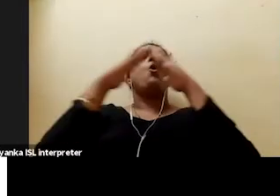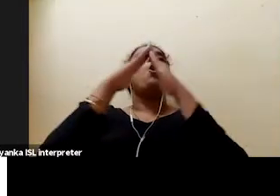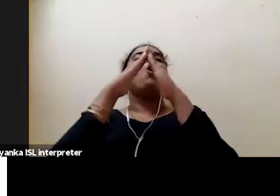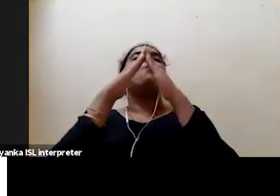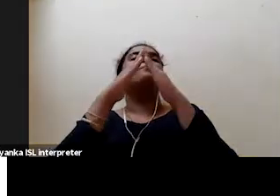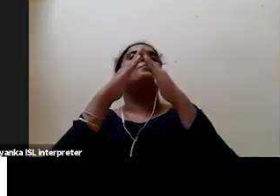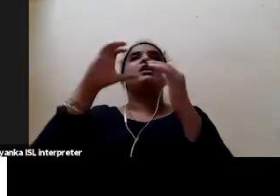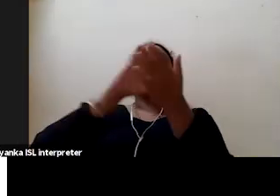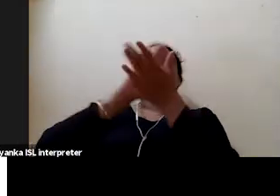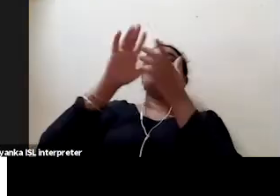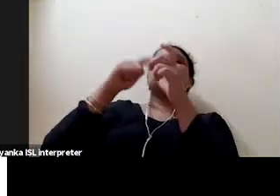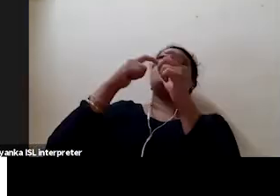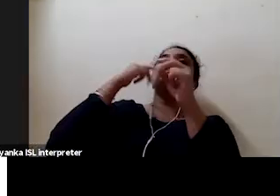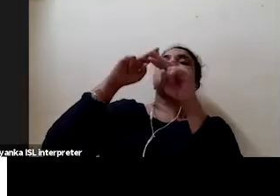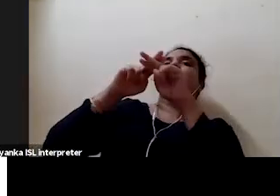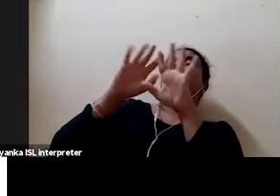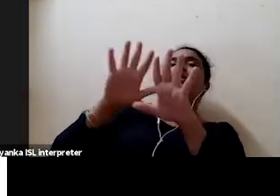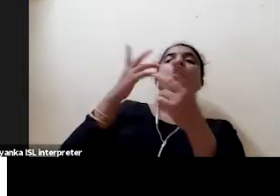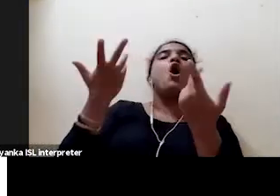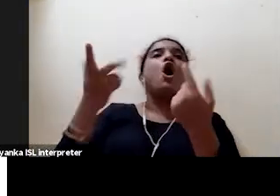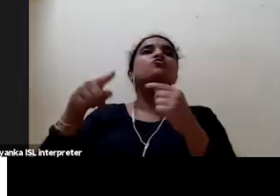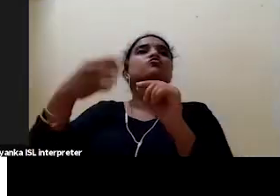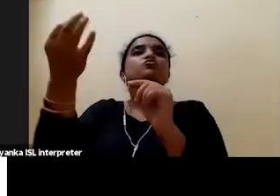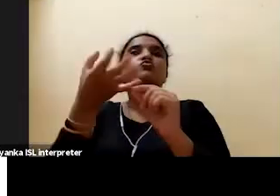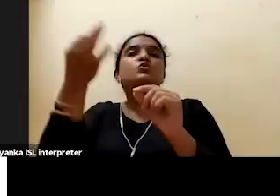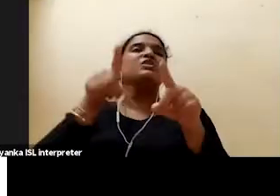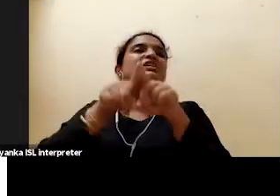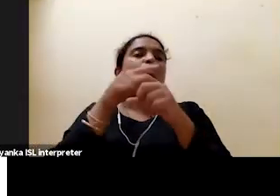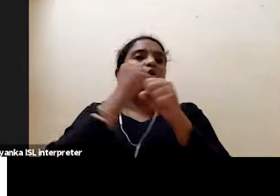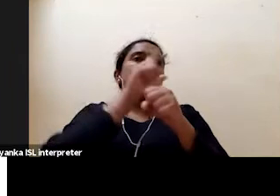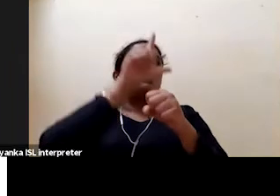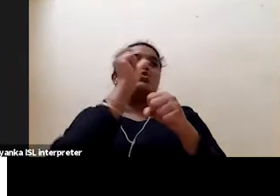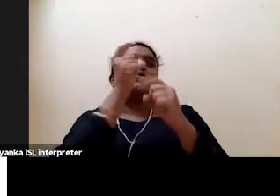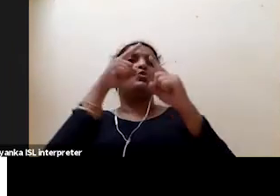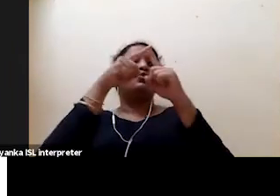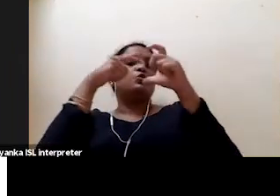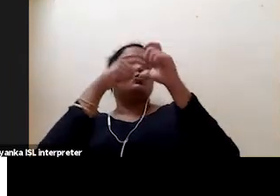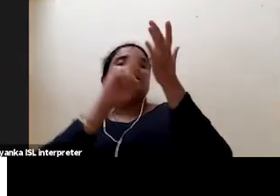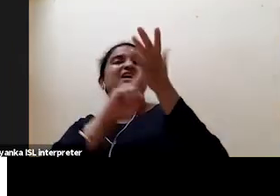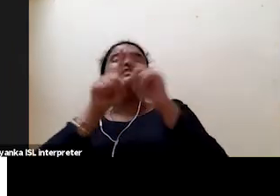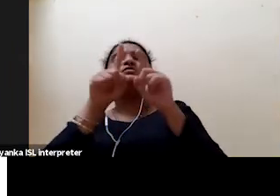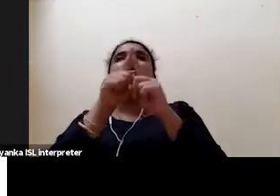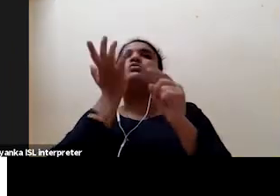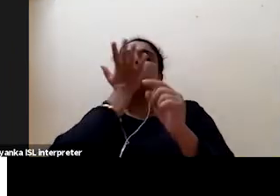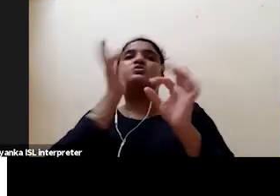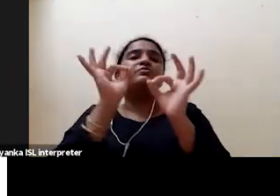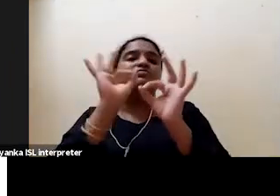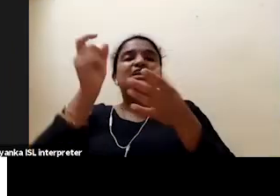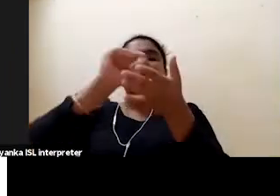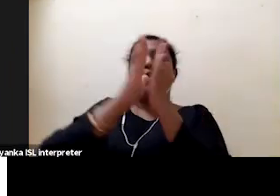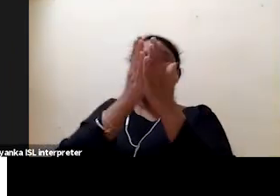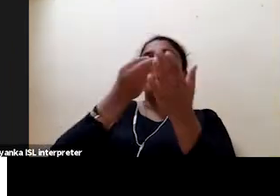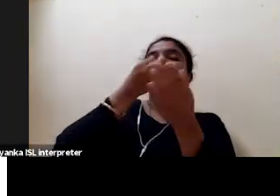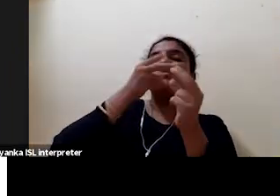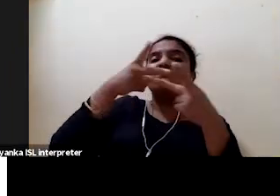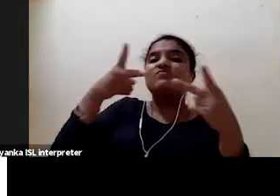an article on the latest trends of gluten free food, that's when someone like you will come to their mind, and they will write about